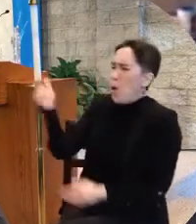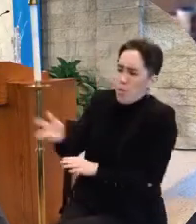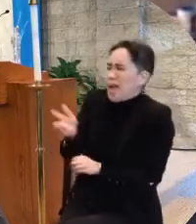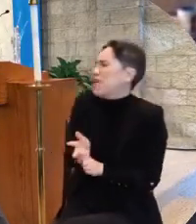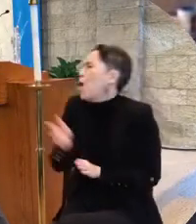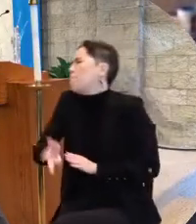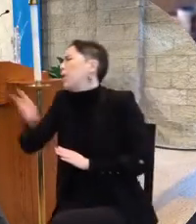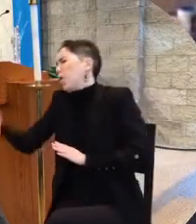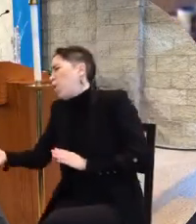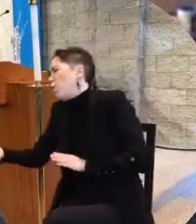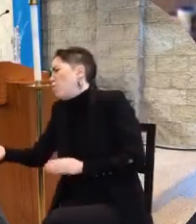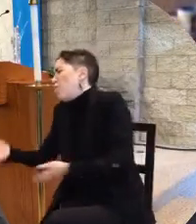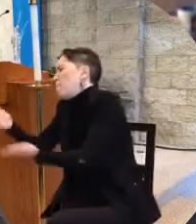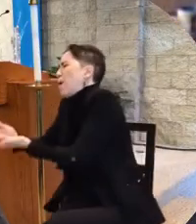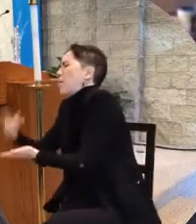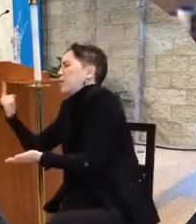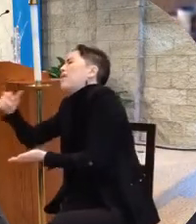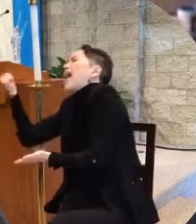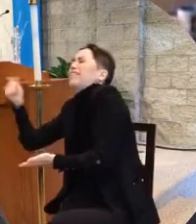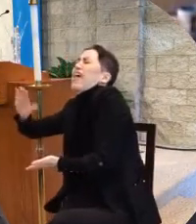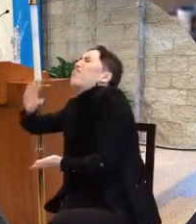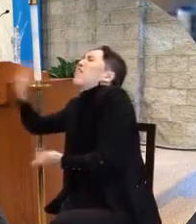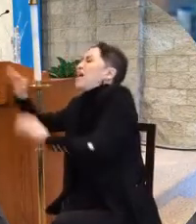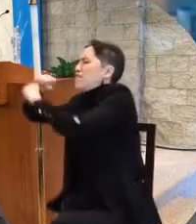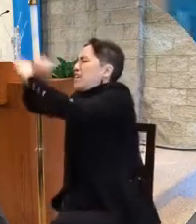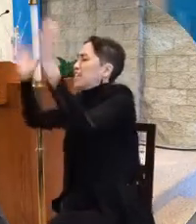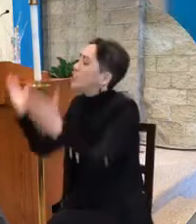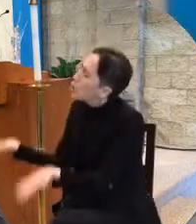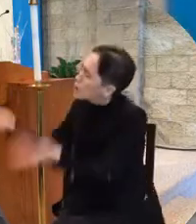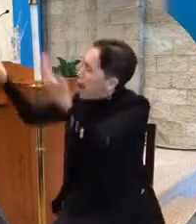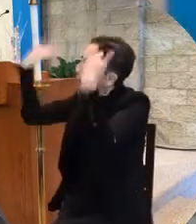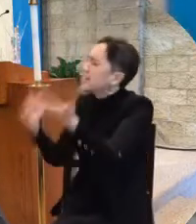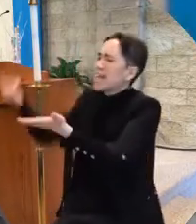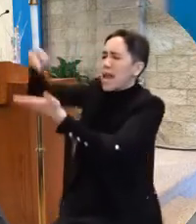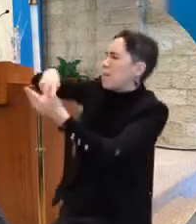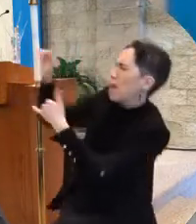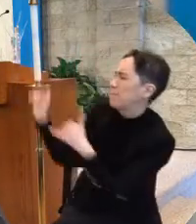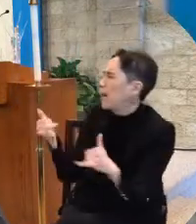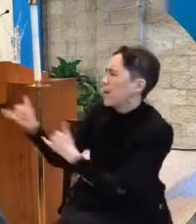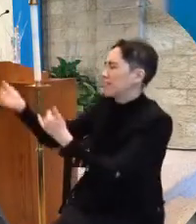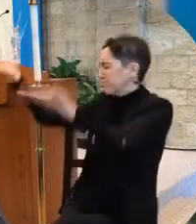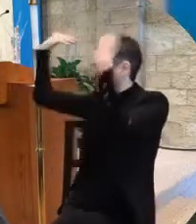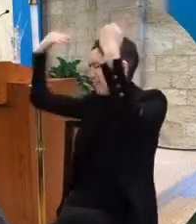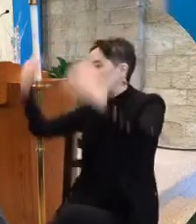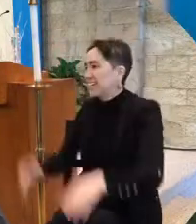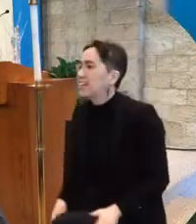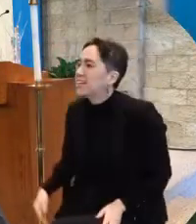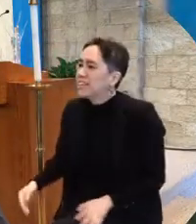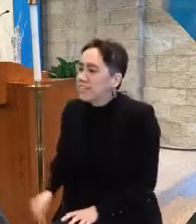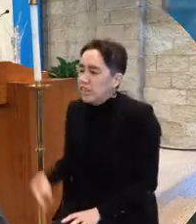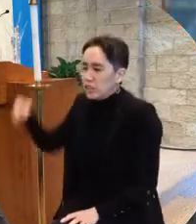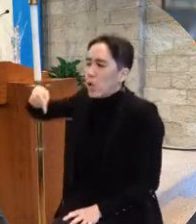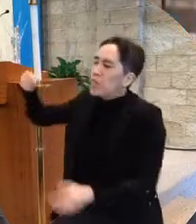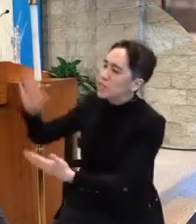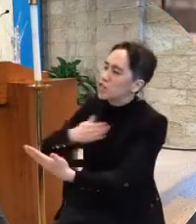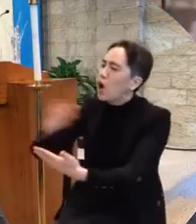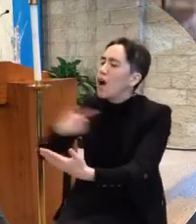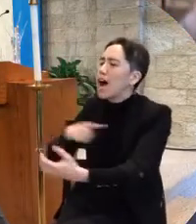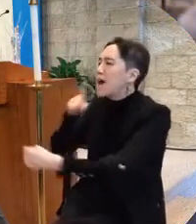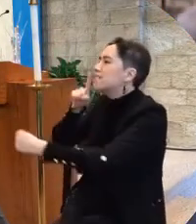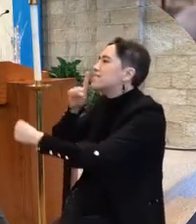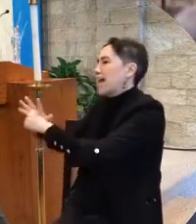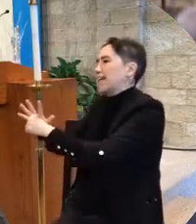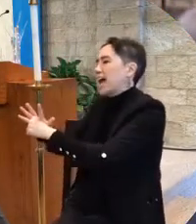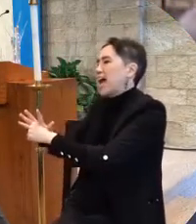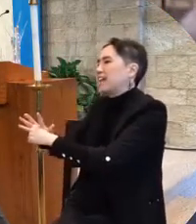on up, y'all. Let's party. Come on, y'all. So I dedicate this song to Mr. Stewart.